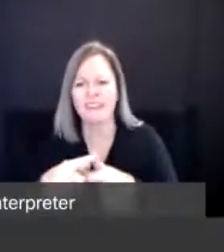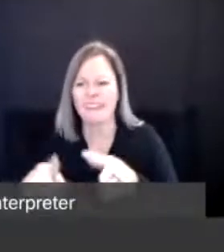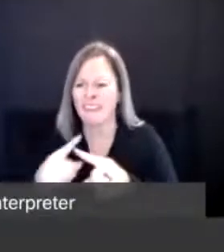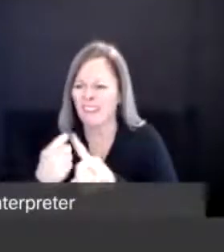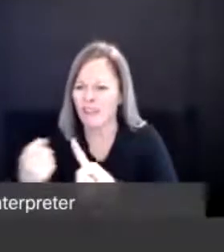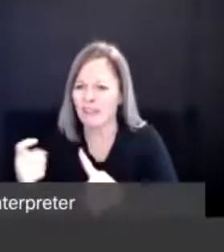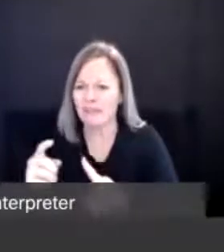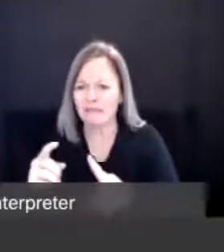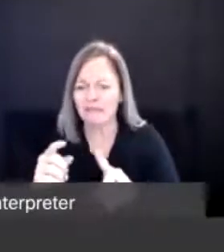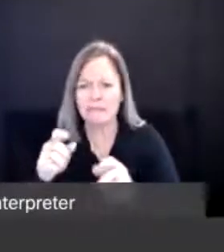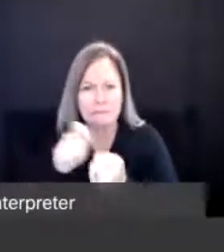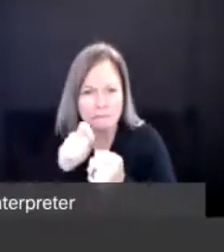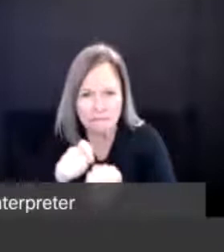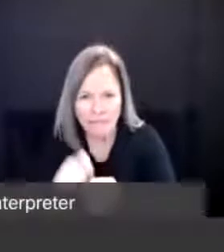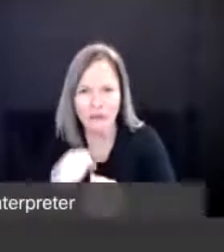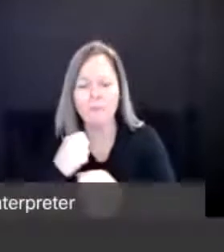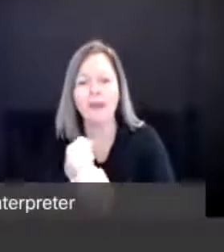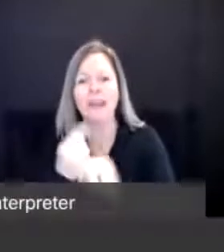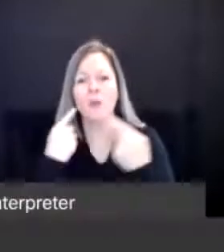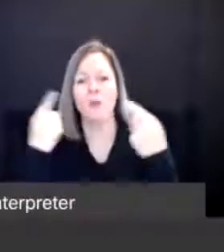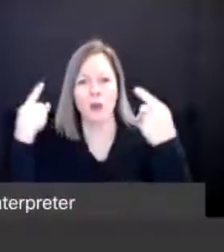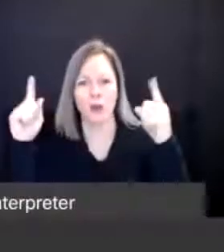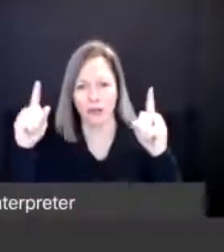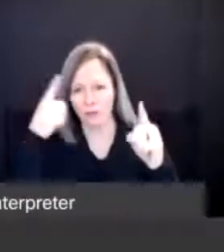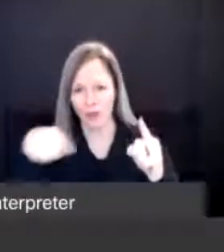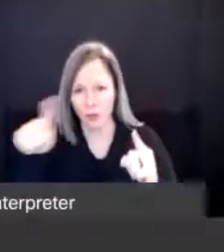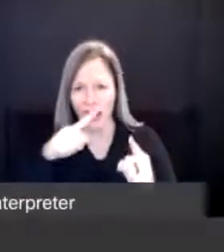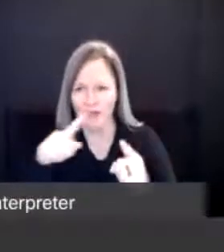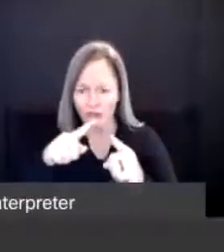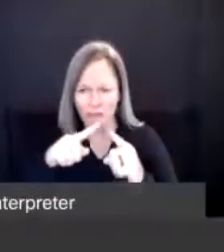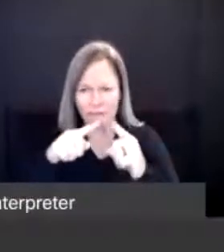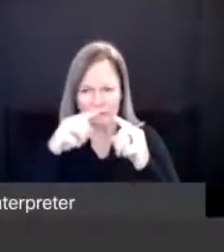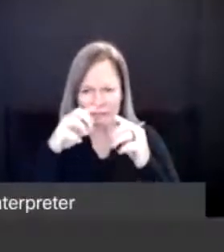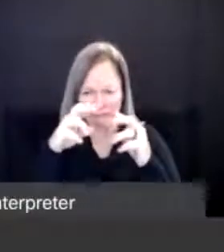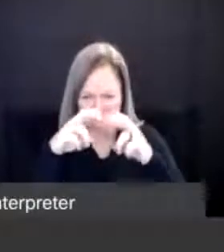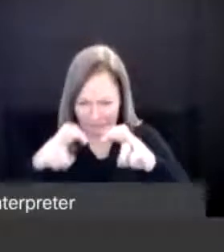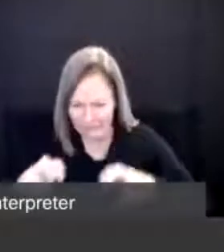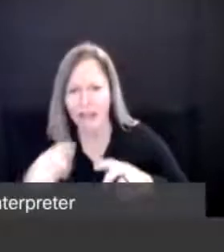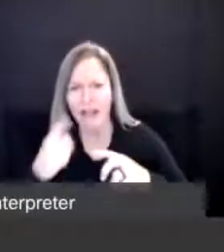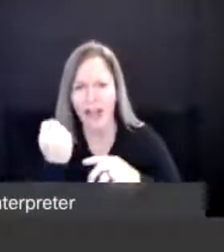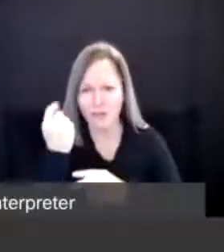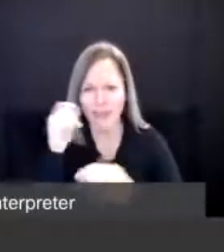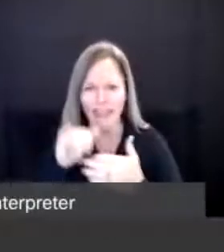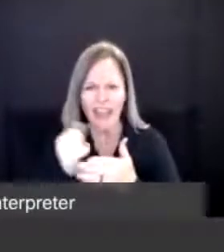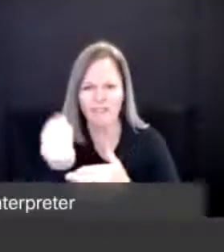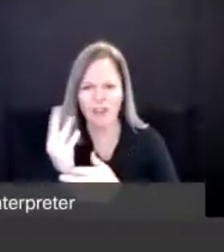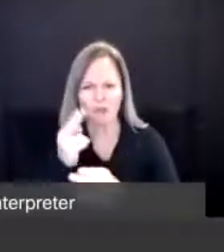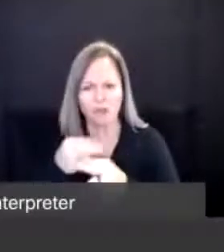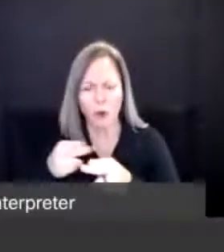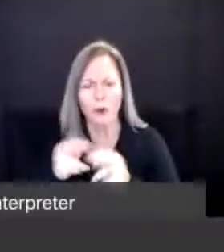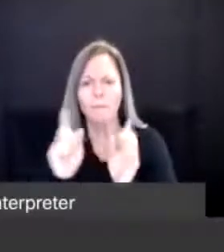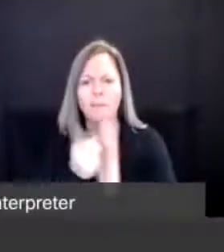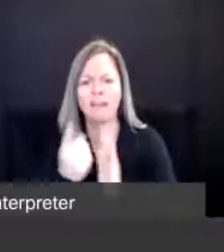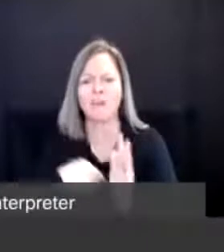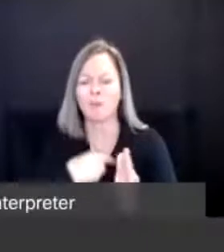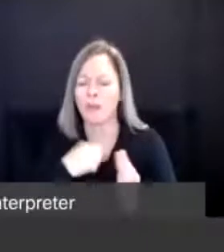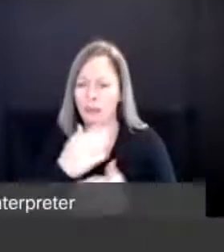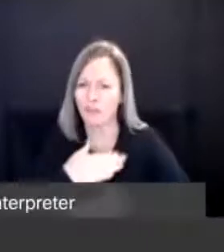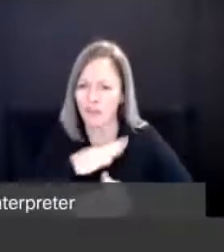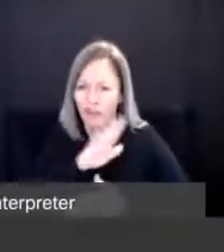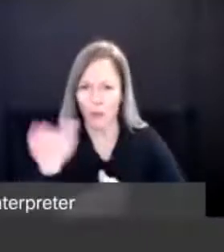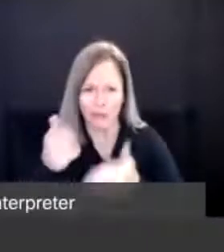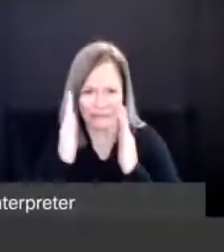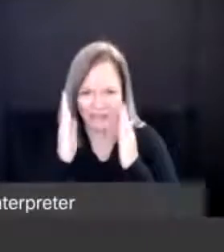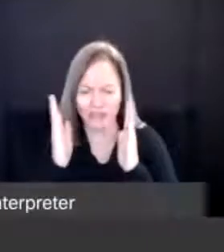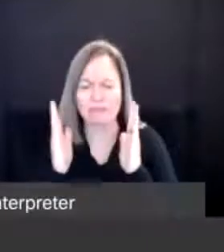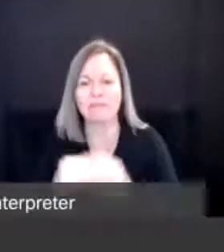make it work. And so for you guys to try to dissect that and understand it in a few short minutes, we appreciate your attention to that.